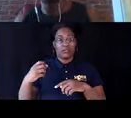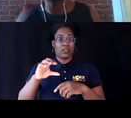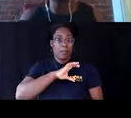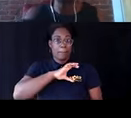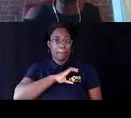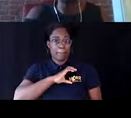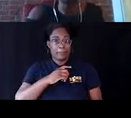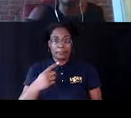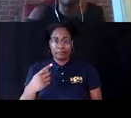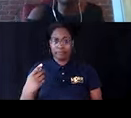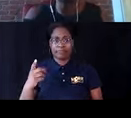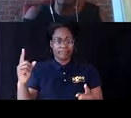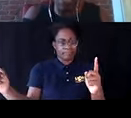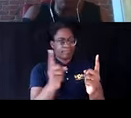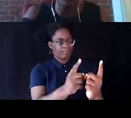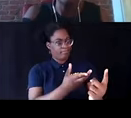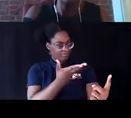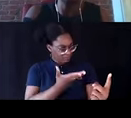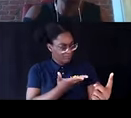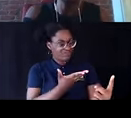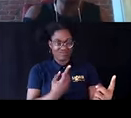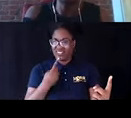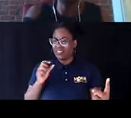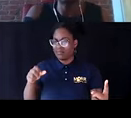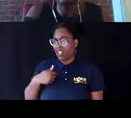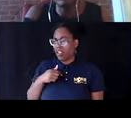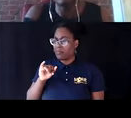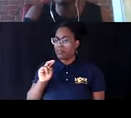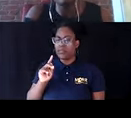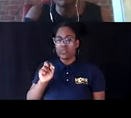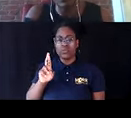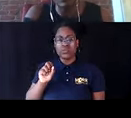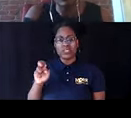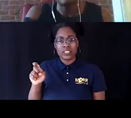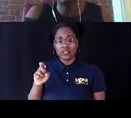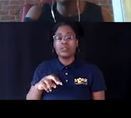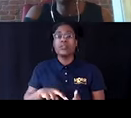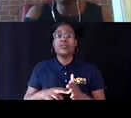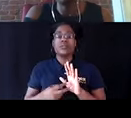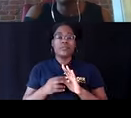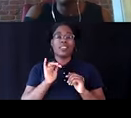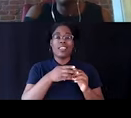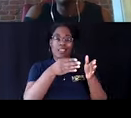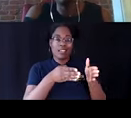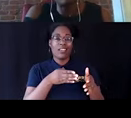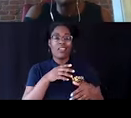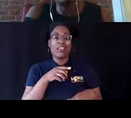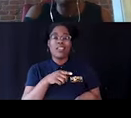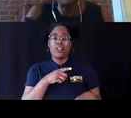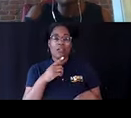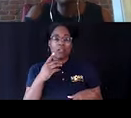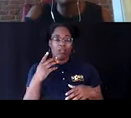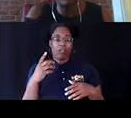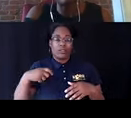mold themselves so freely, according to them, right? And so they were actually consistently referenced in